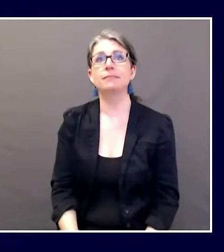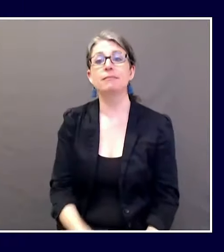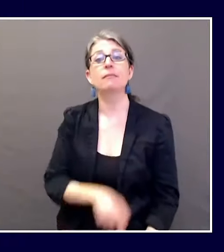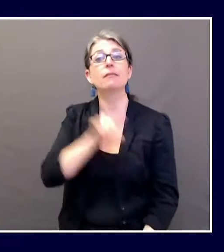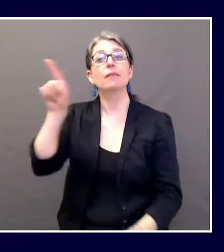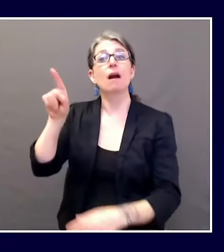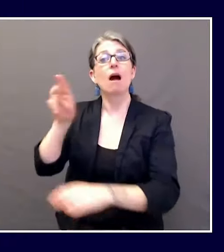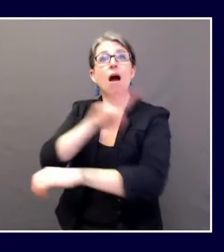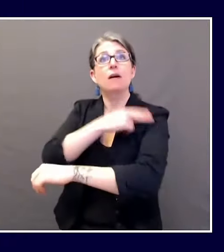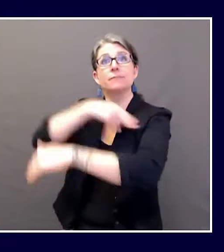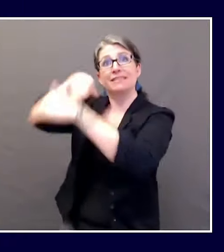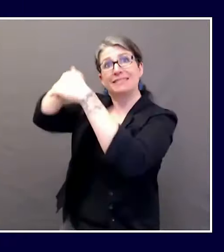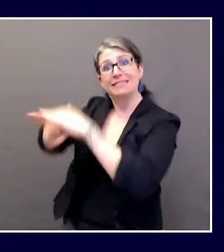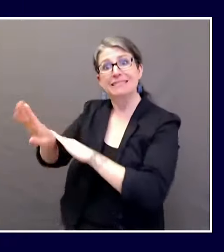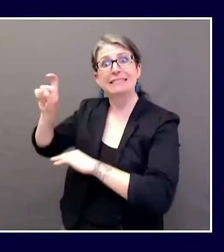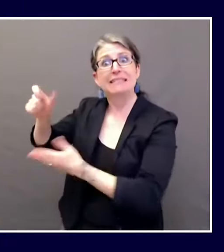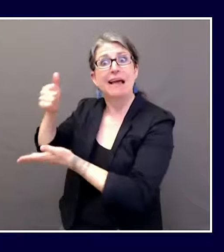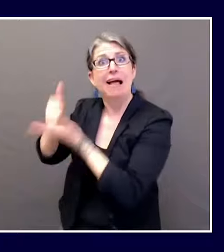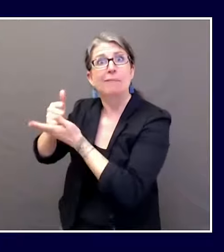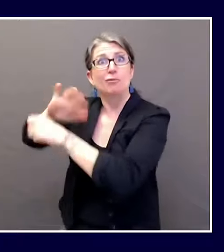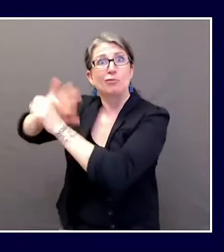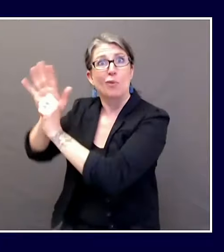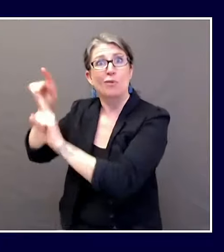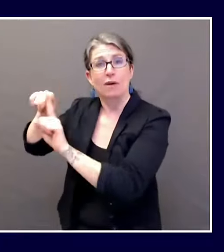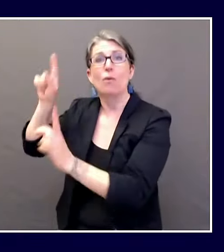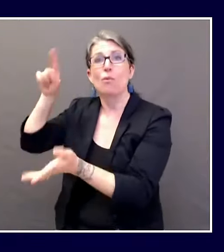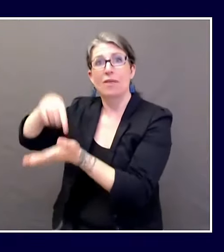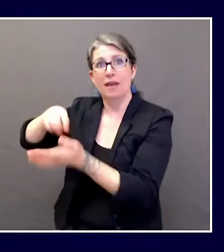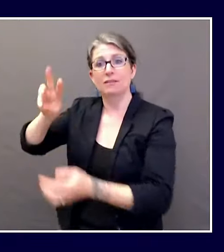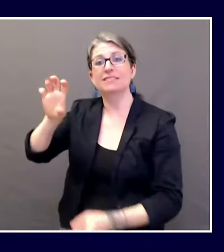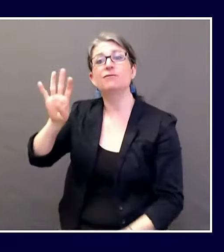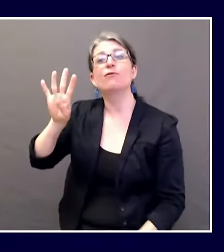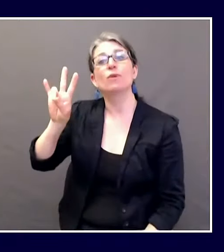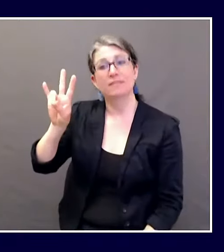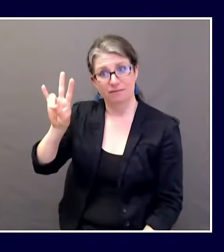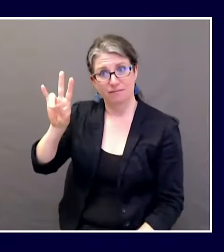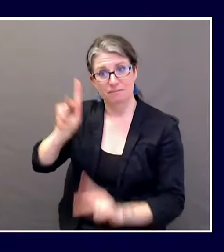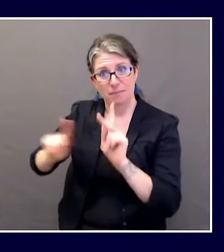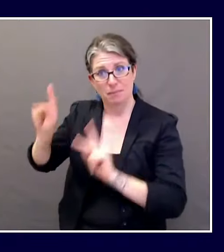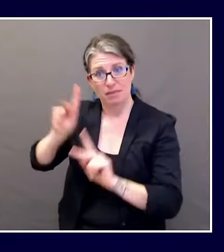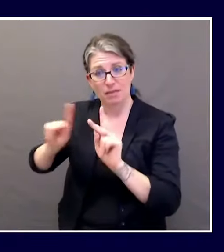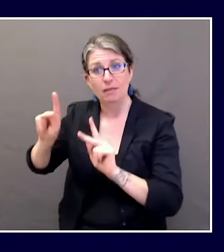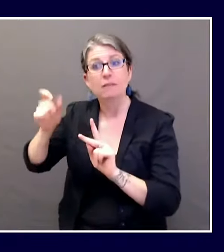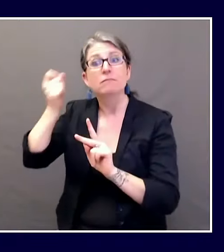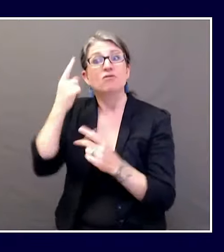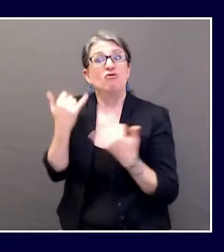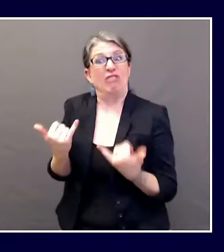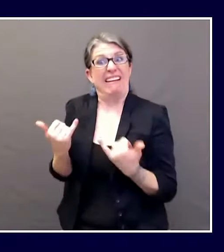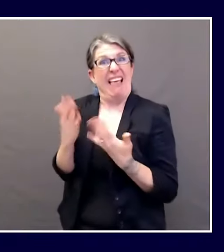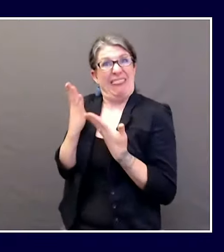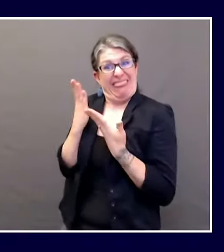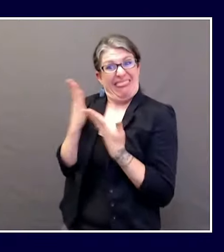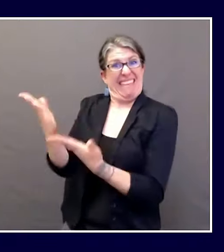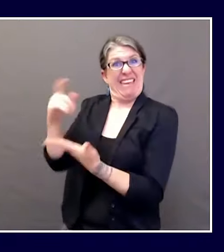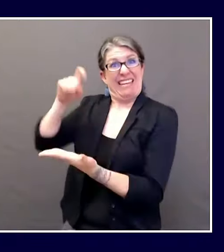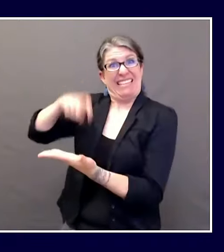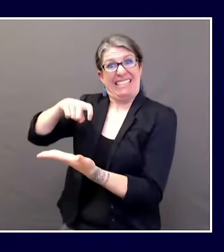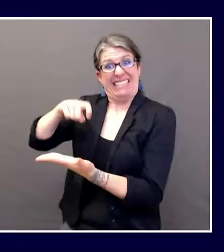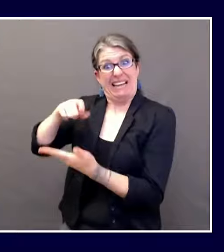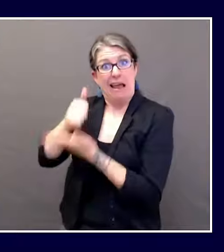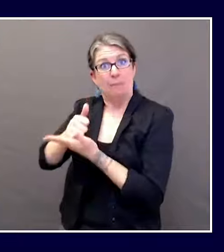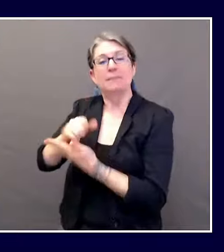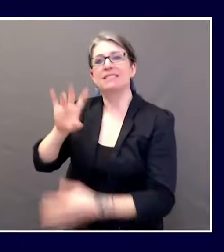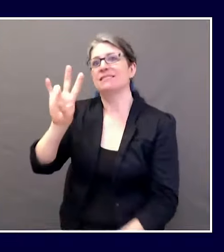30 of those 78 are in an intensive care unit and 11 are on a ventilator. Among all of our